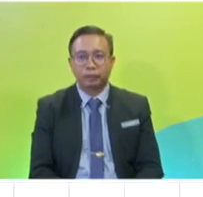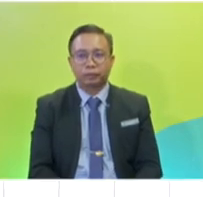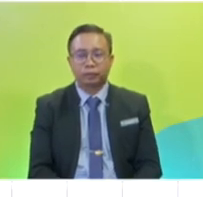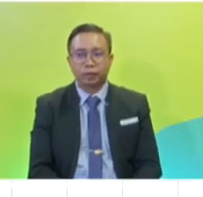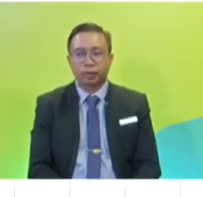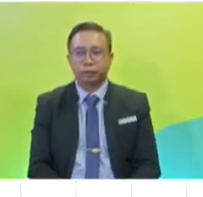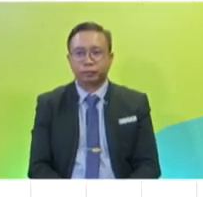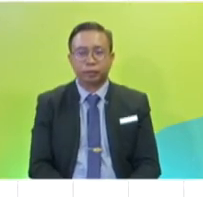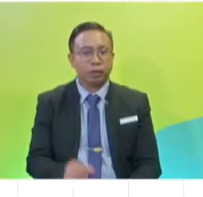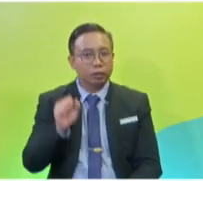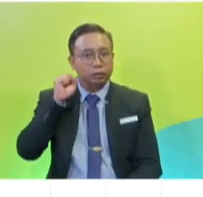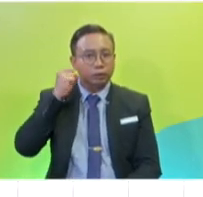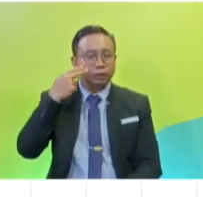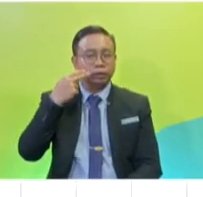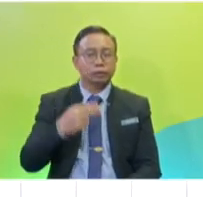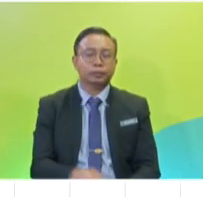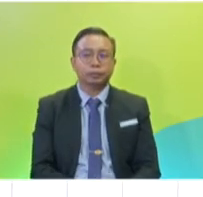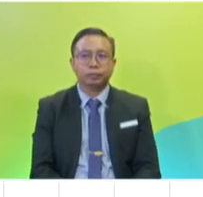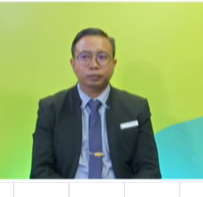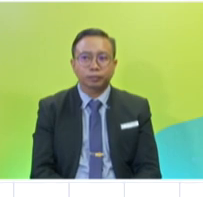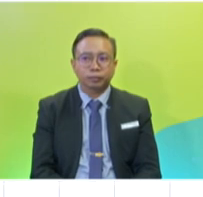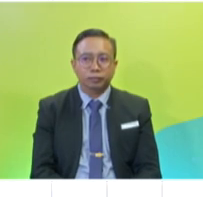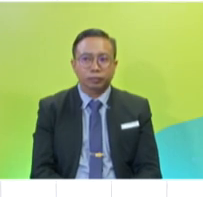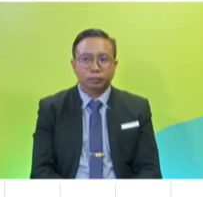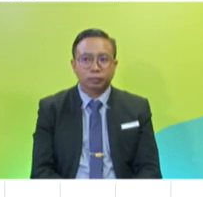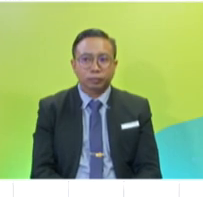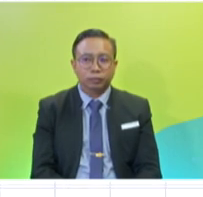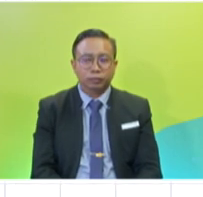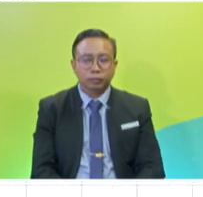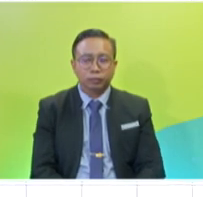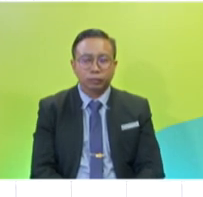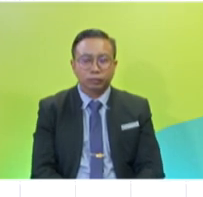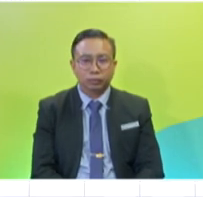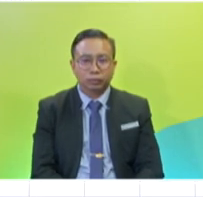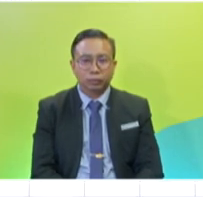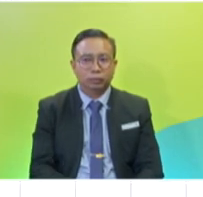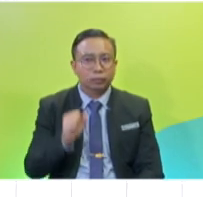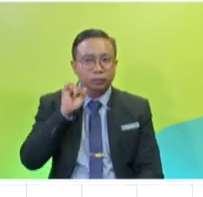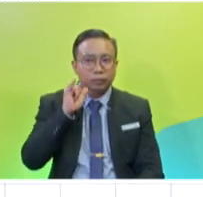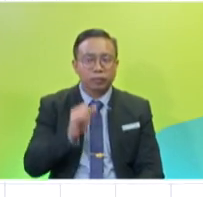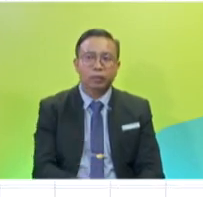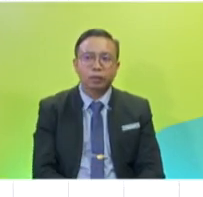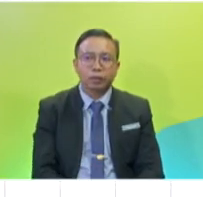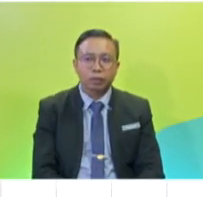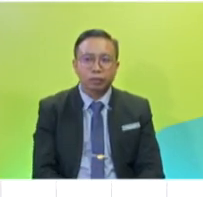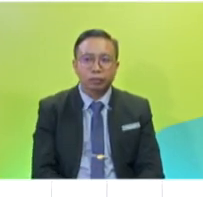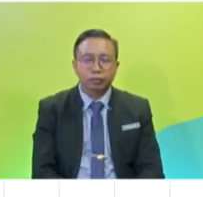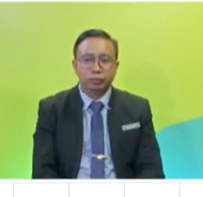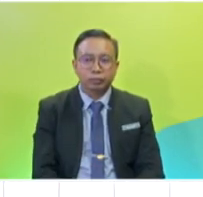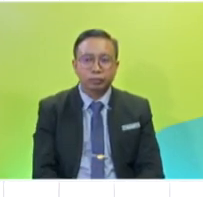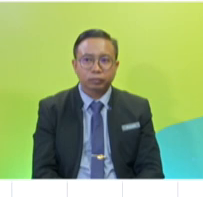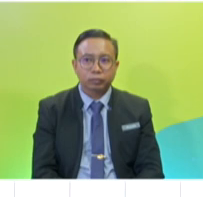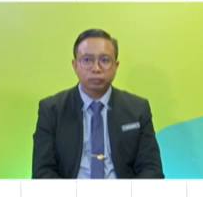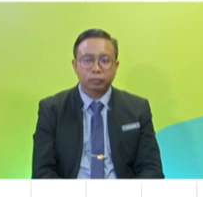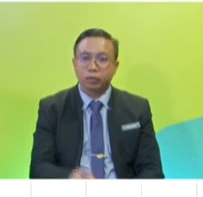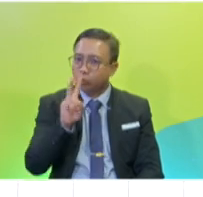we sounds like Shida. Shida. Is that you, Shida? Oh, yes, that's Shida. Okay, Shida, all right. Give me your two colors, Shida. So